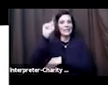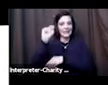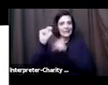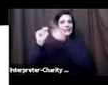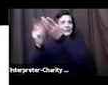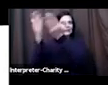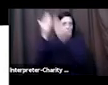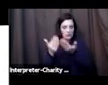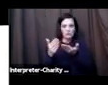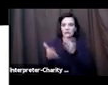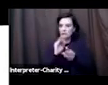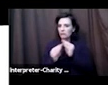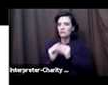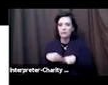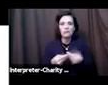who need it.